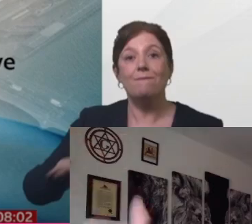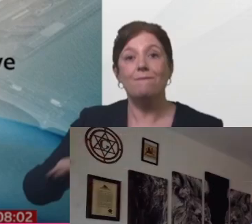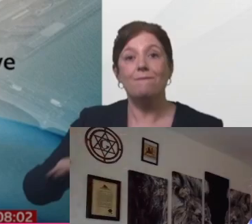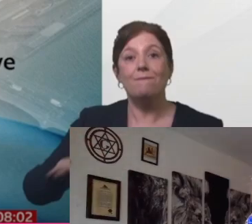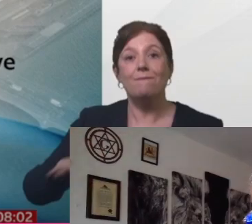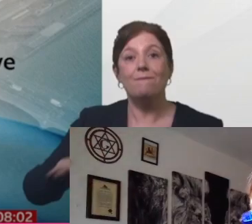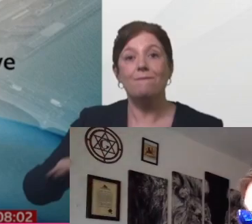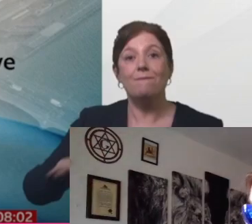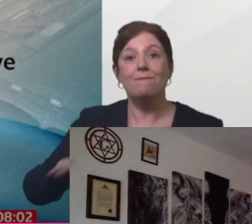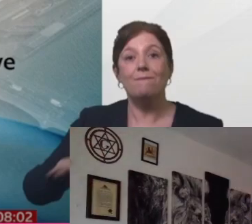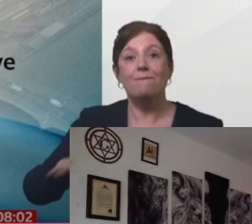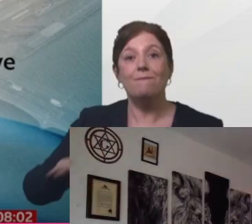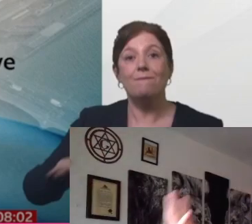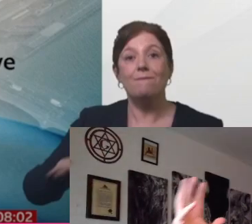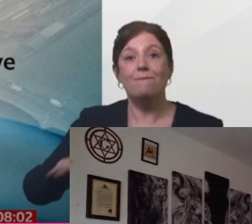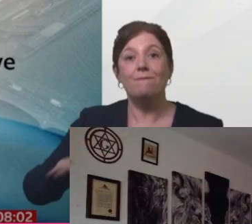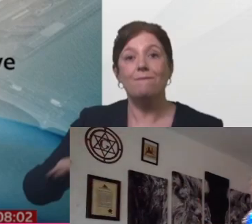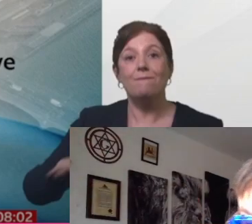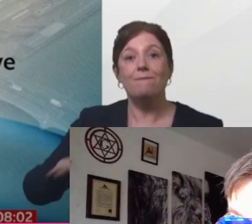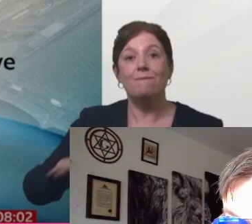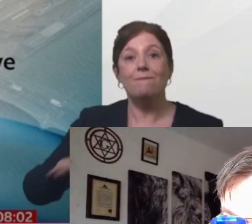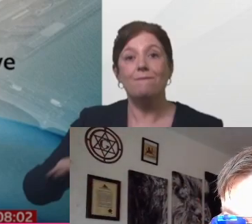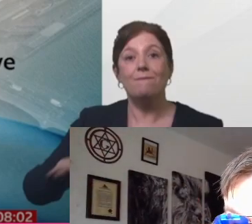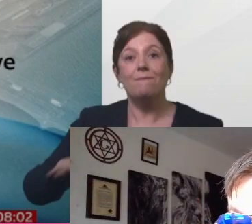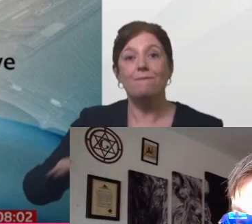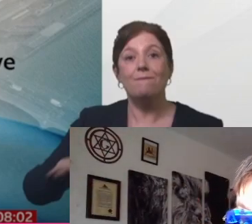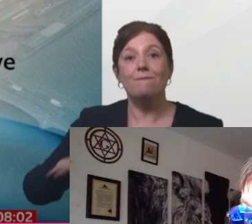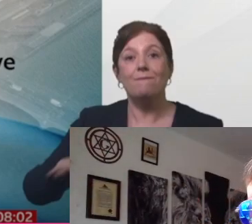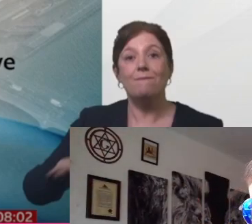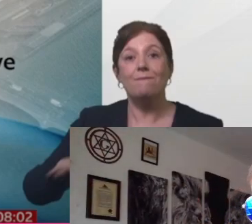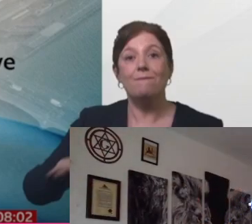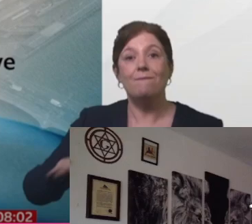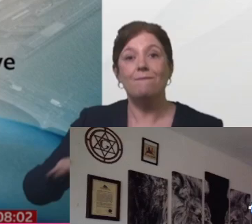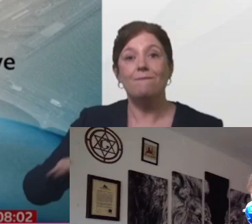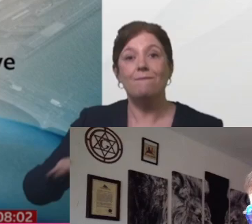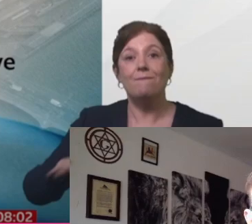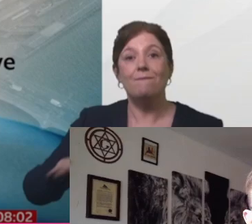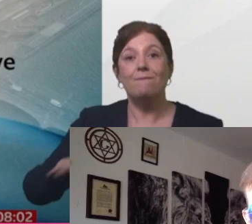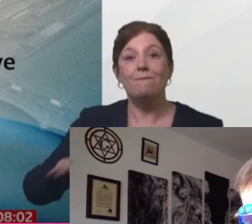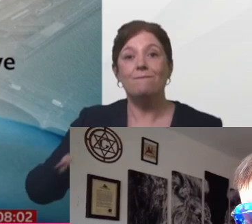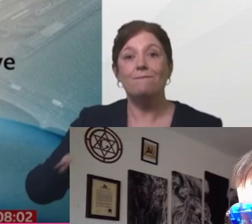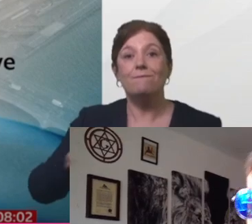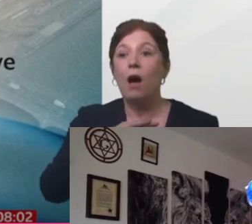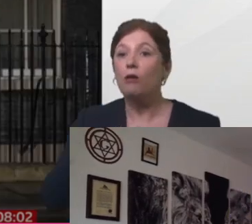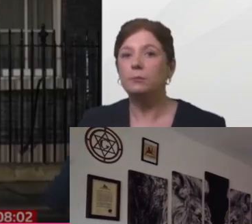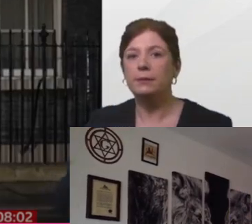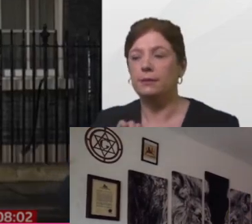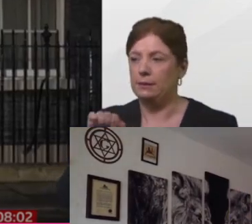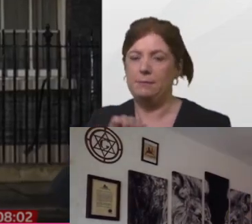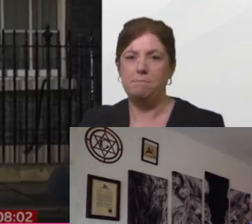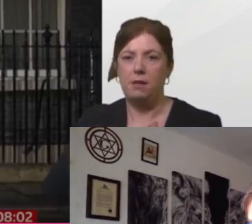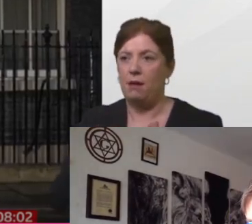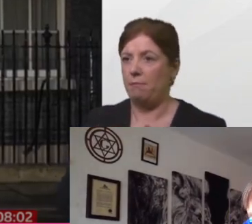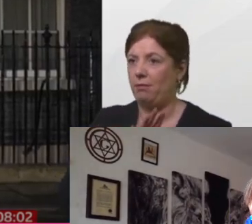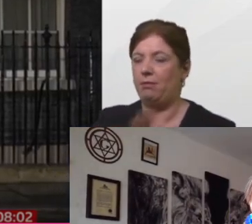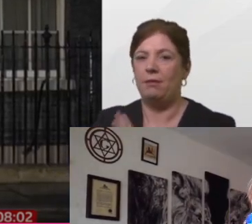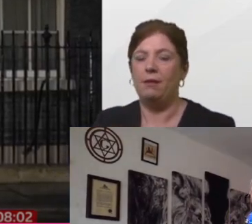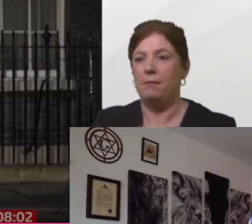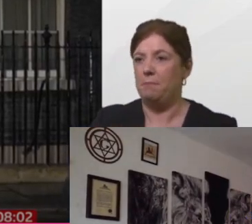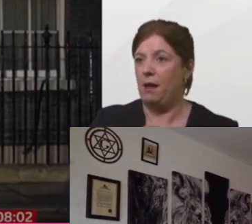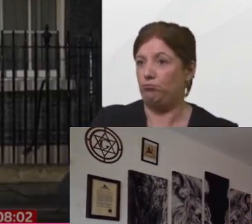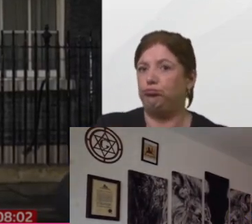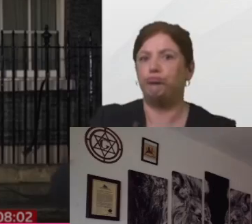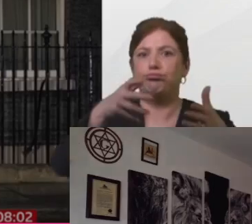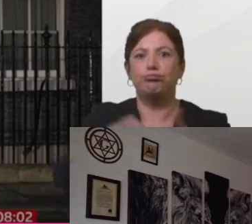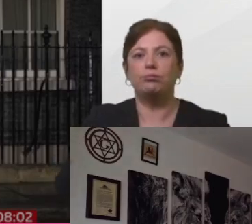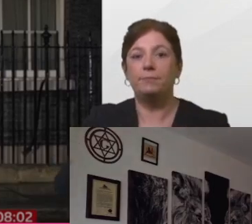The West does it all the time. In fact, fucking a lot of places do it all the time. They're well versed in it. This month, outside Downing